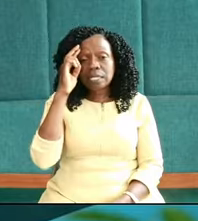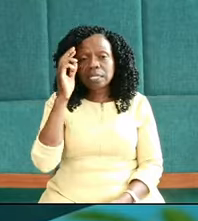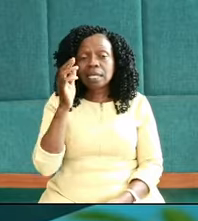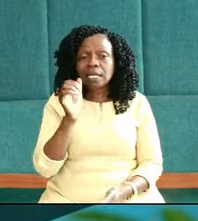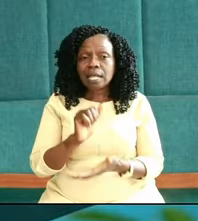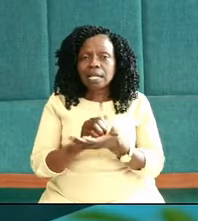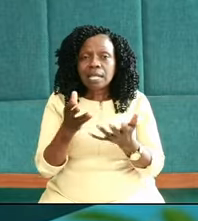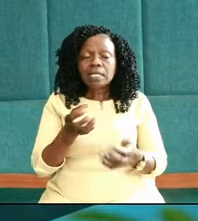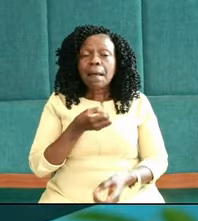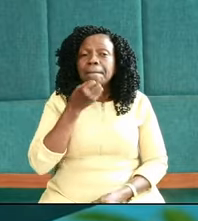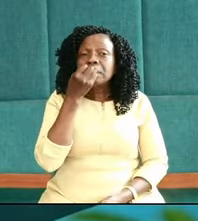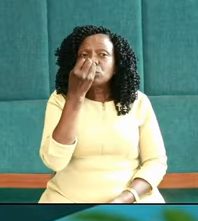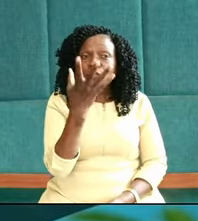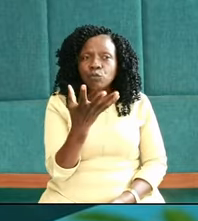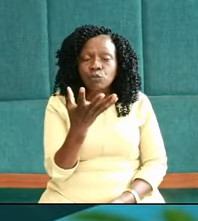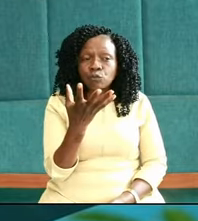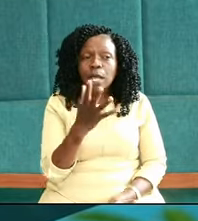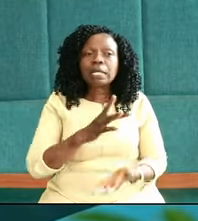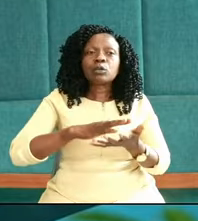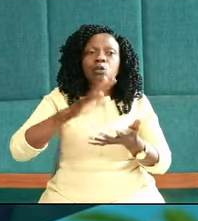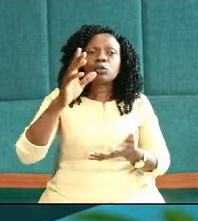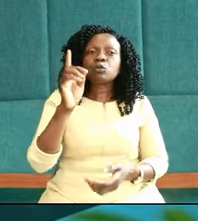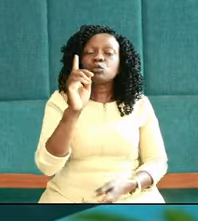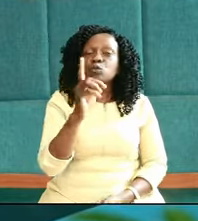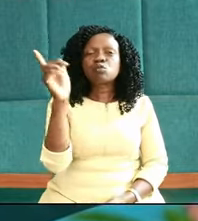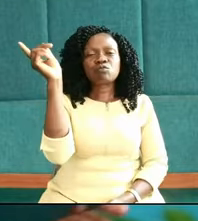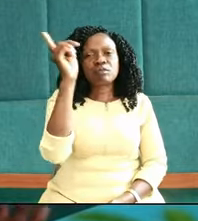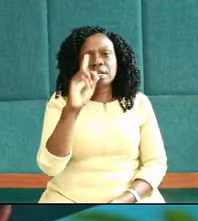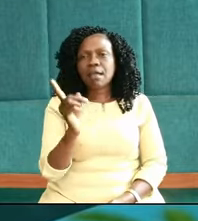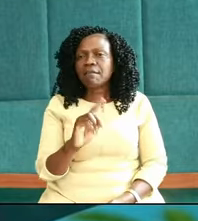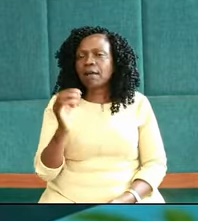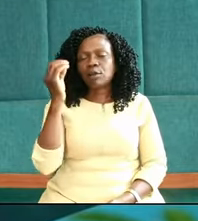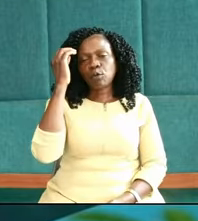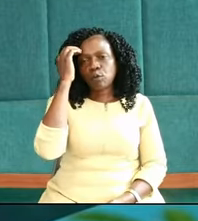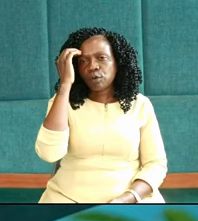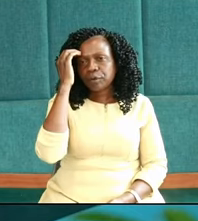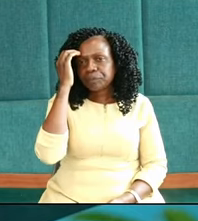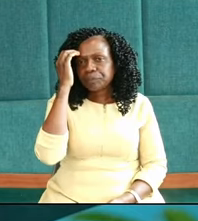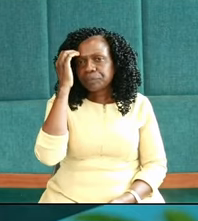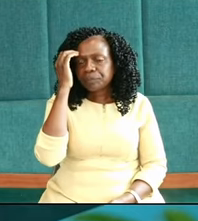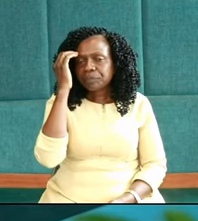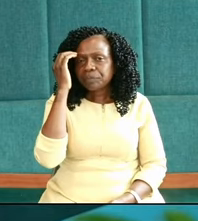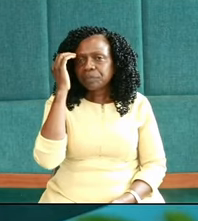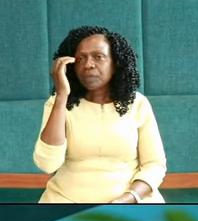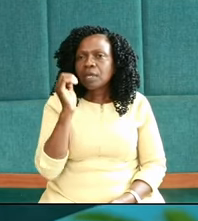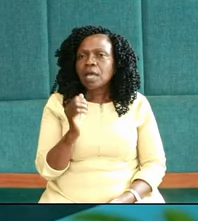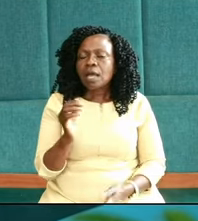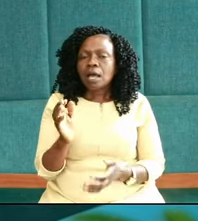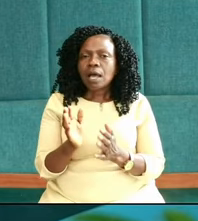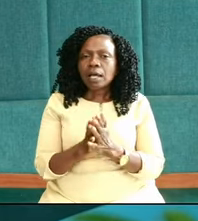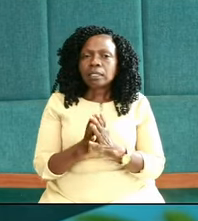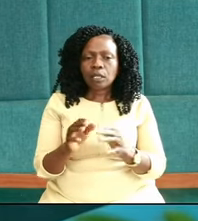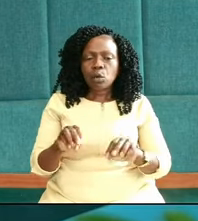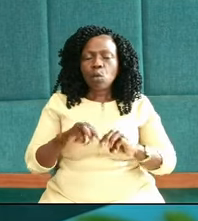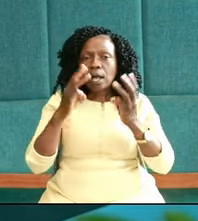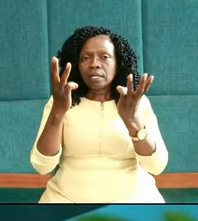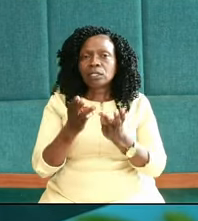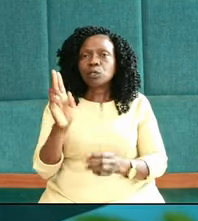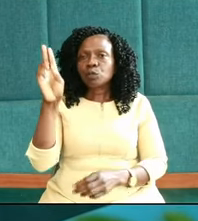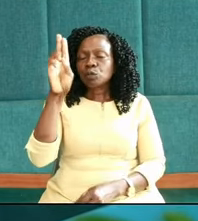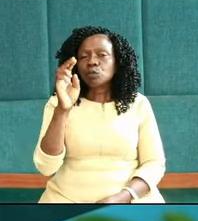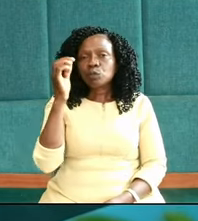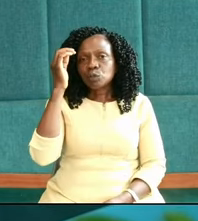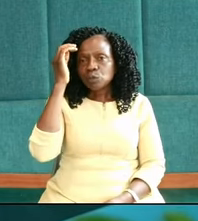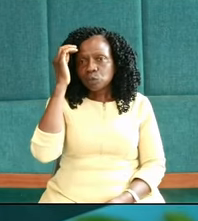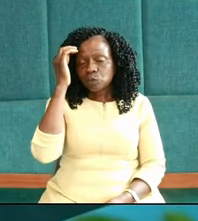you have never known. And the great things of the world that you ever used to know, they will